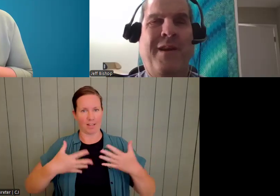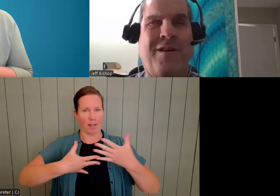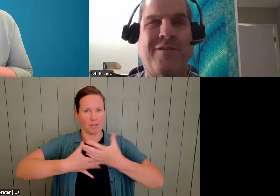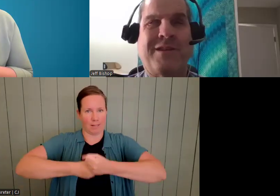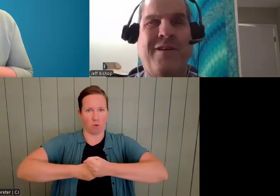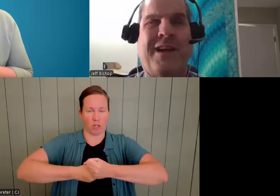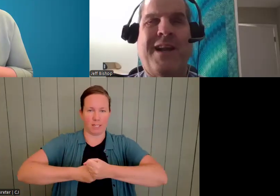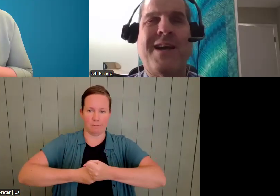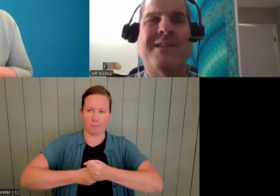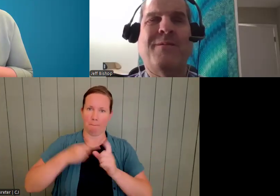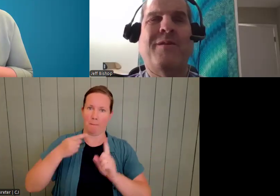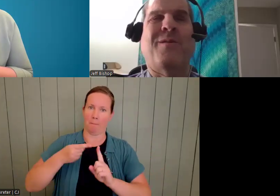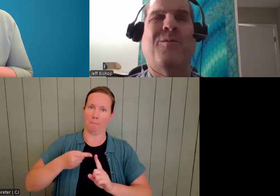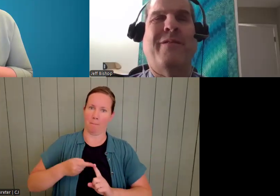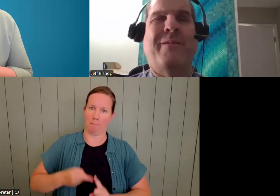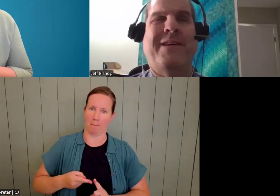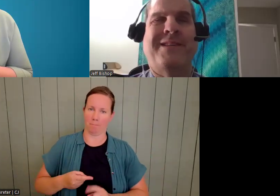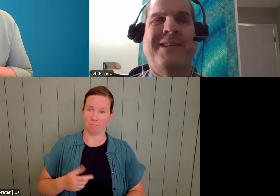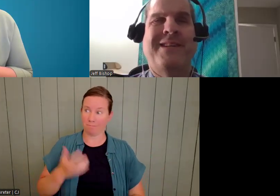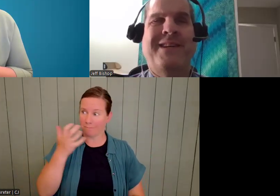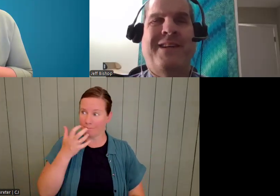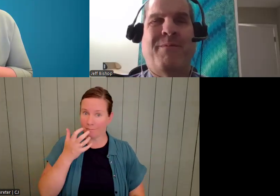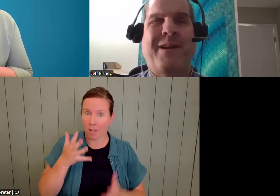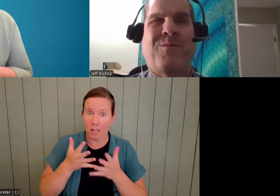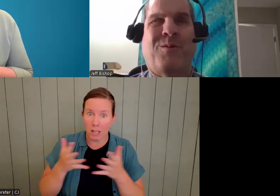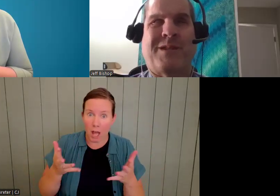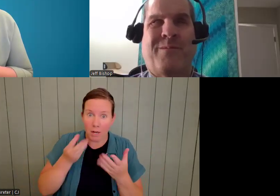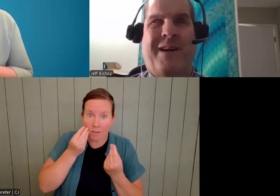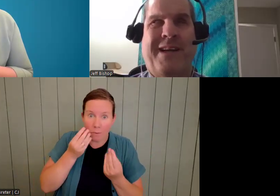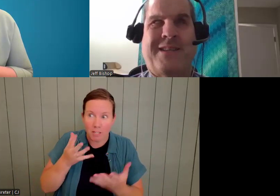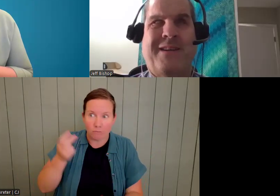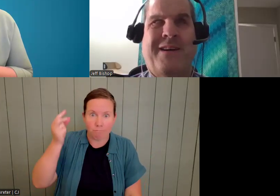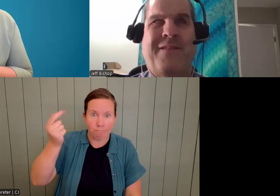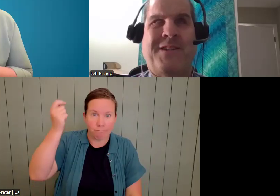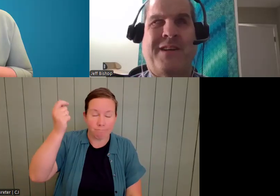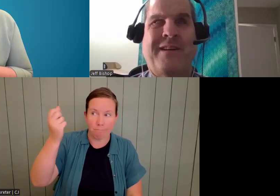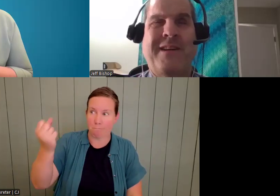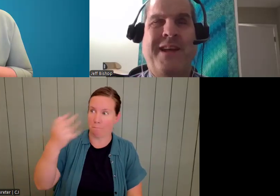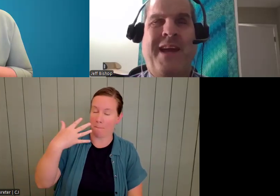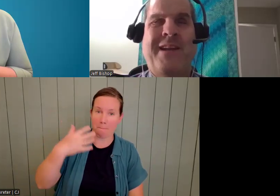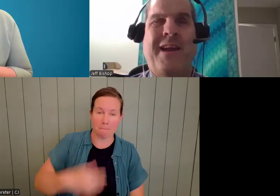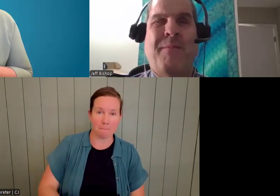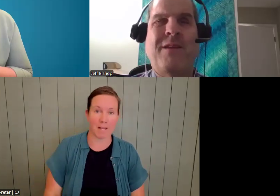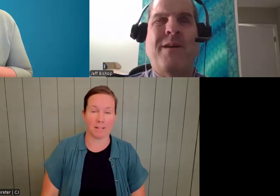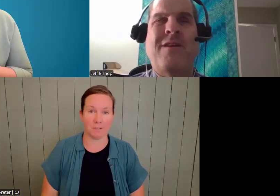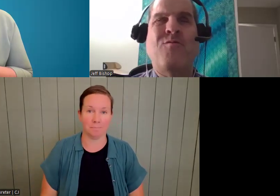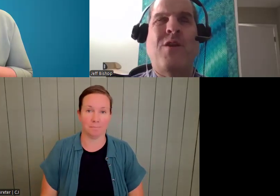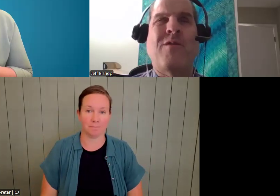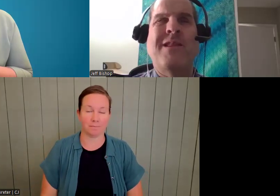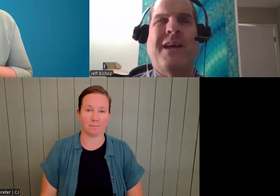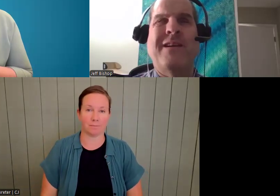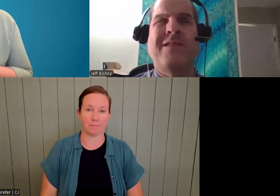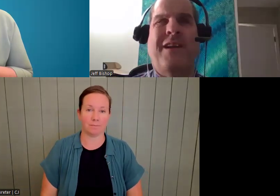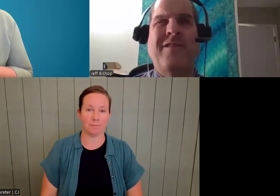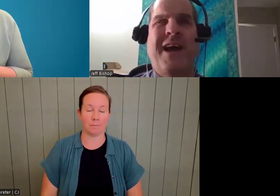and away you go. So you get lots of really cool information in a pretty cool summarized fashion. And by the way, you